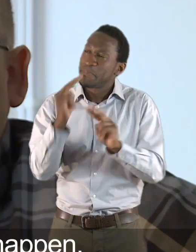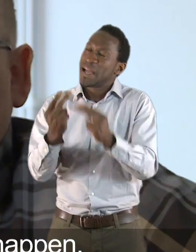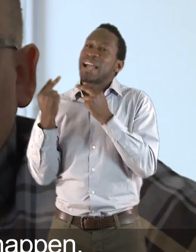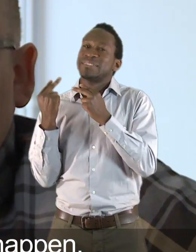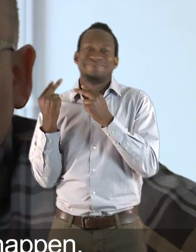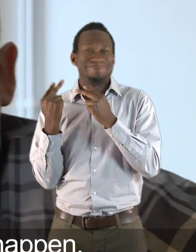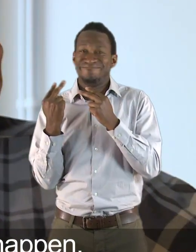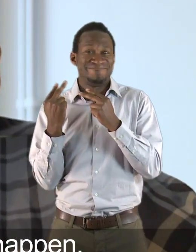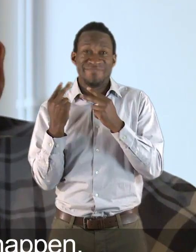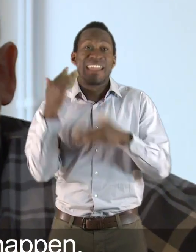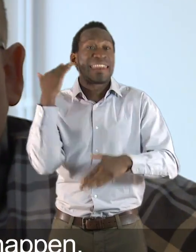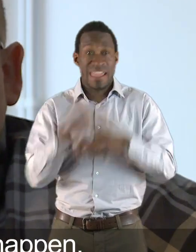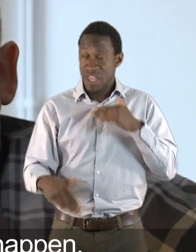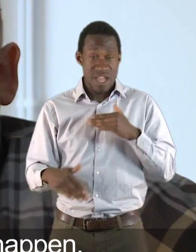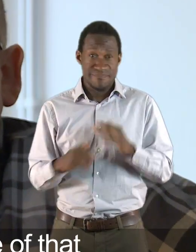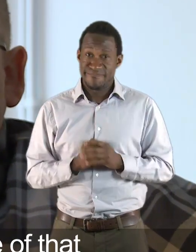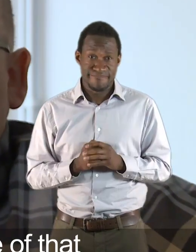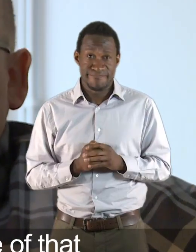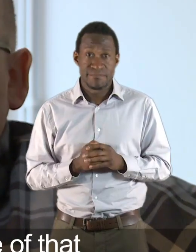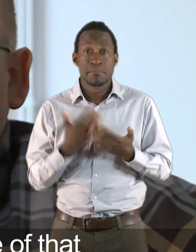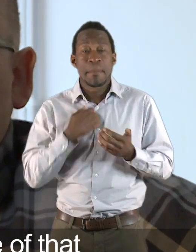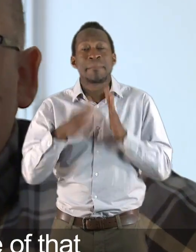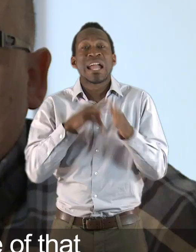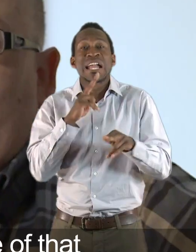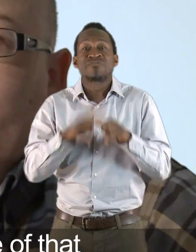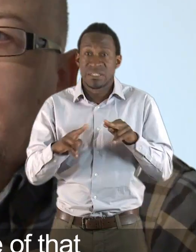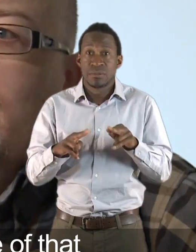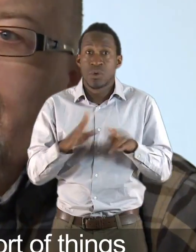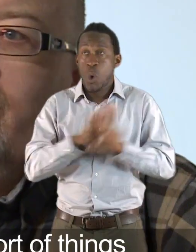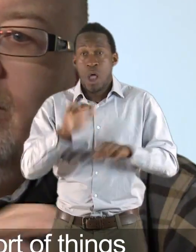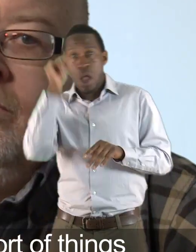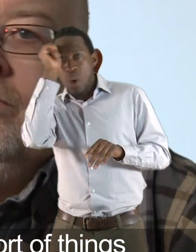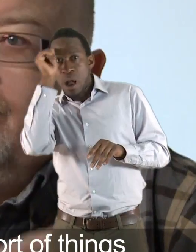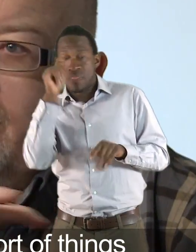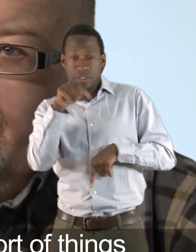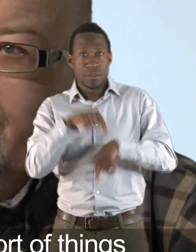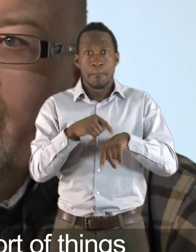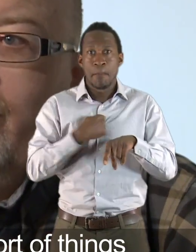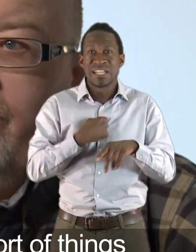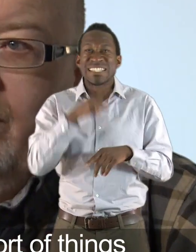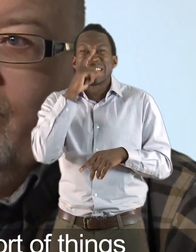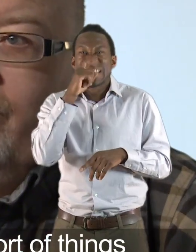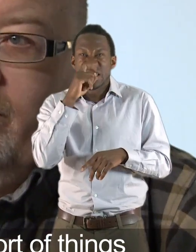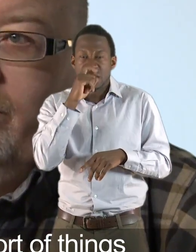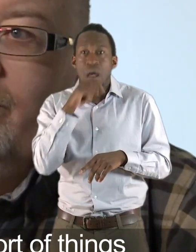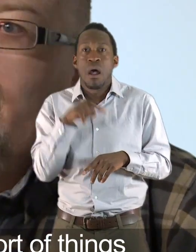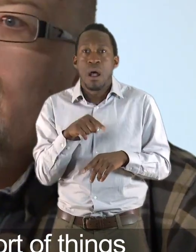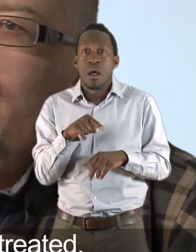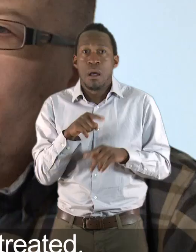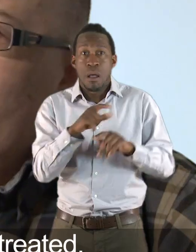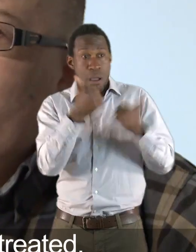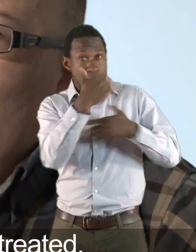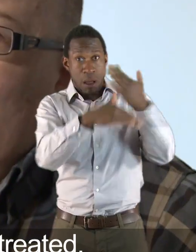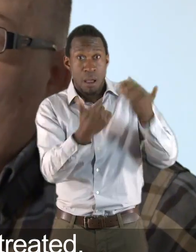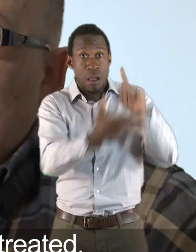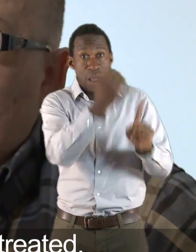that didn't happen. None of those things happened. But my parents weren't really aware of that until my sister started doing the same sort of things. As